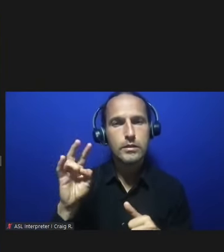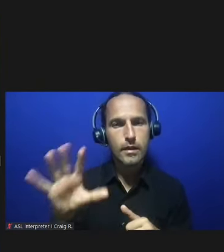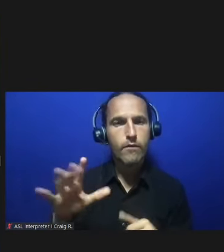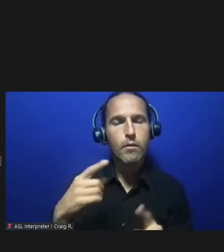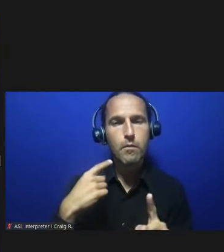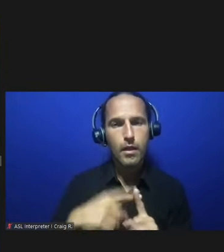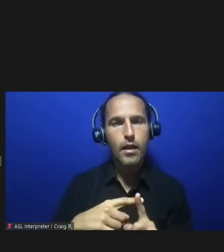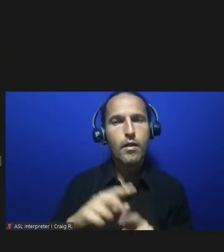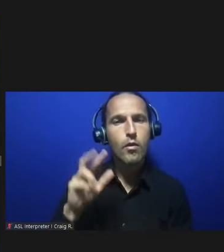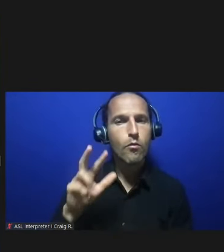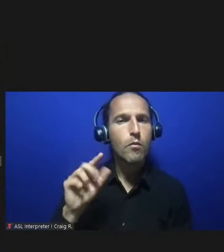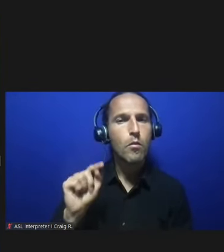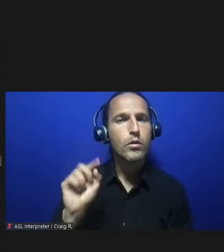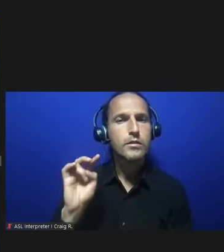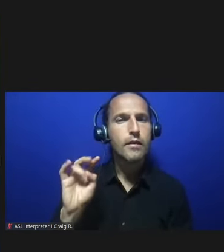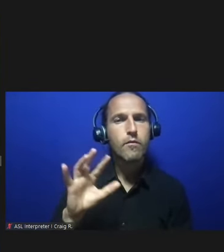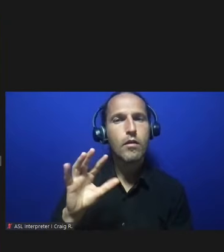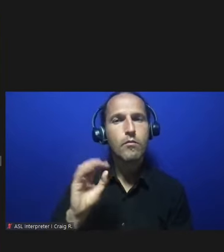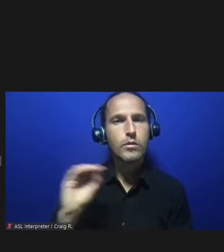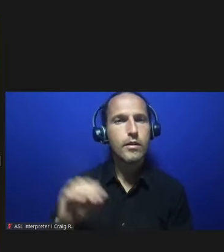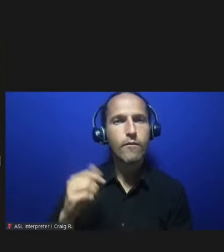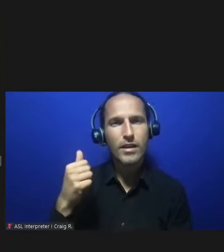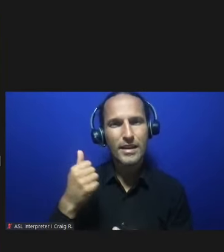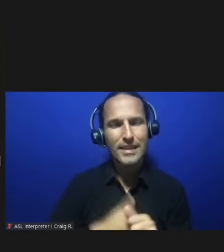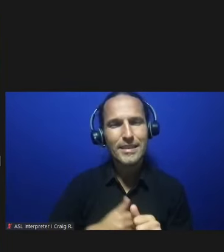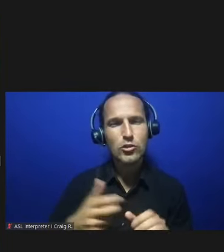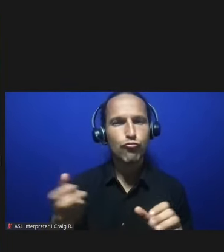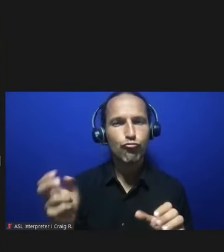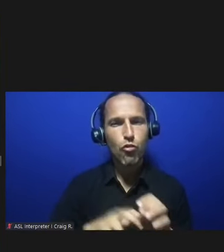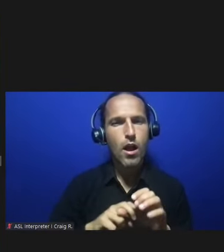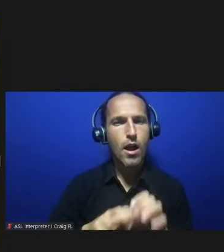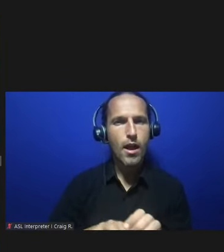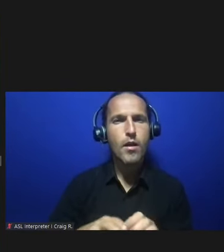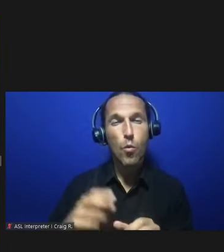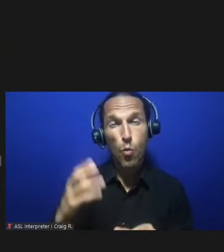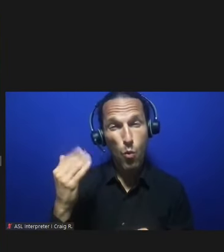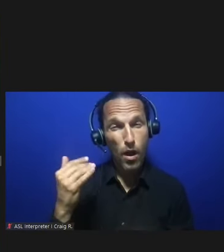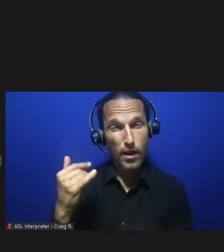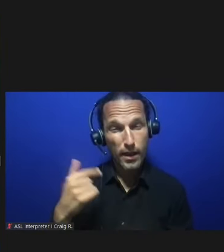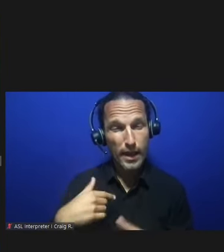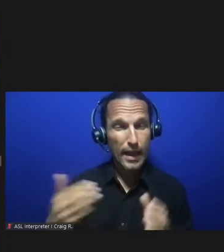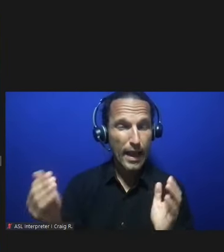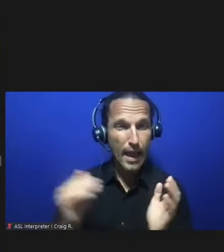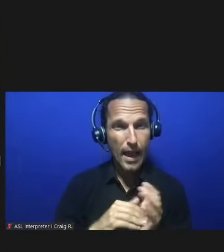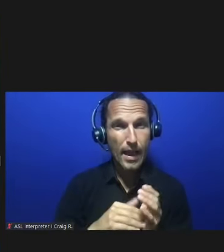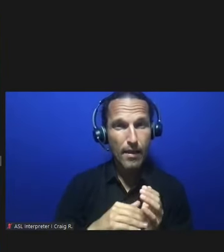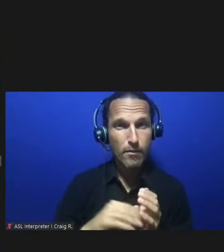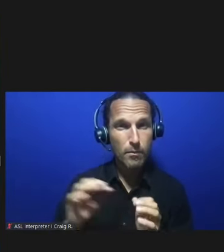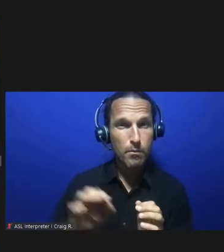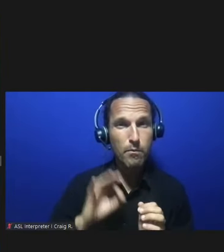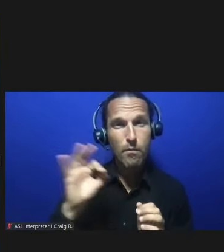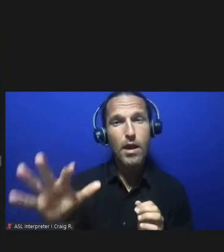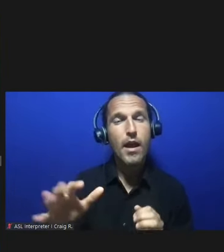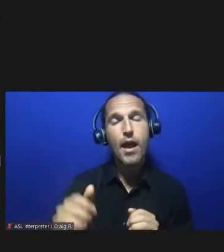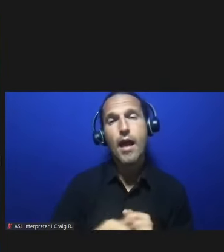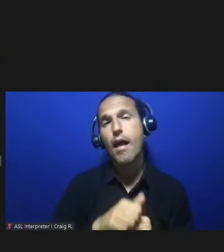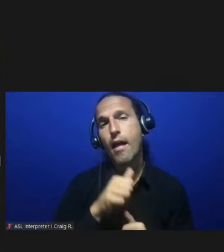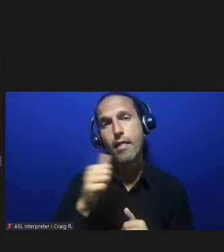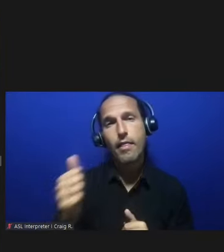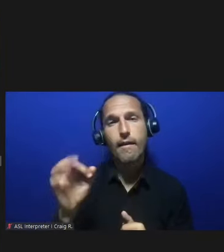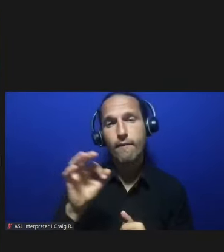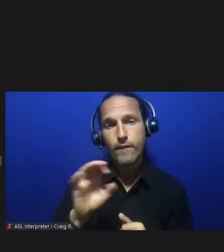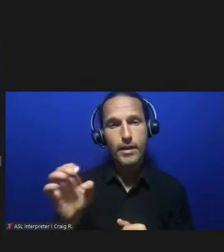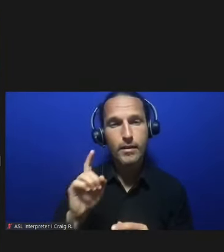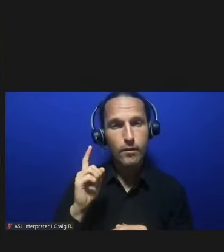plus 3.75% on every ride. Why should we then again come and pay another fee